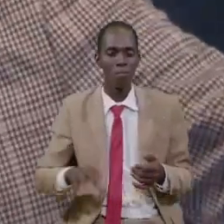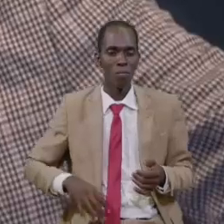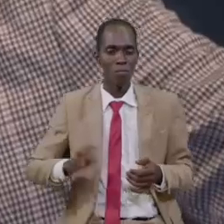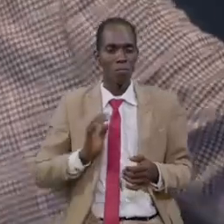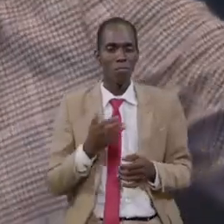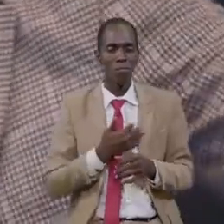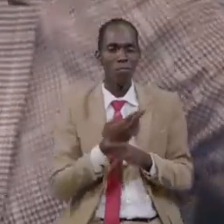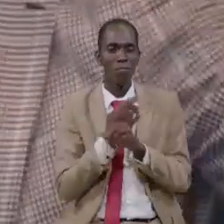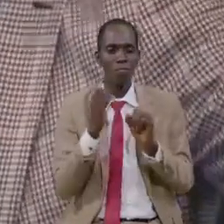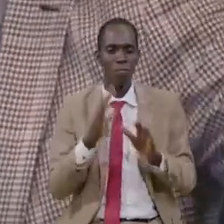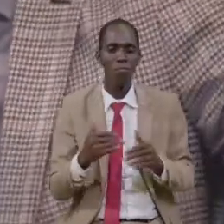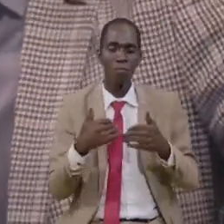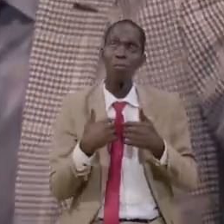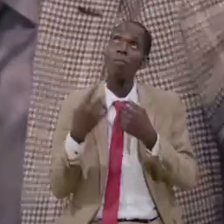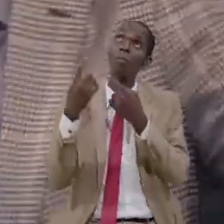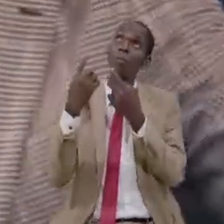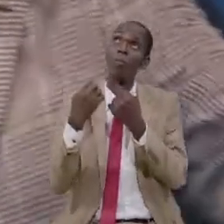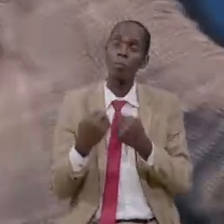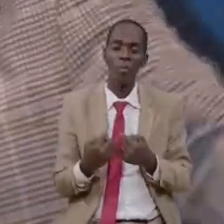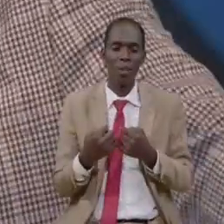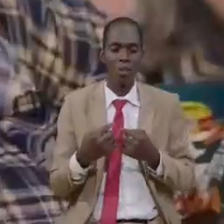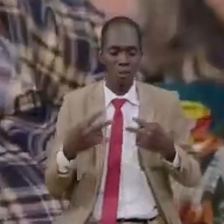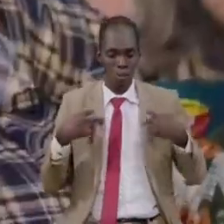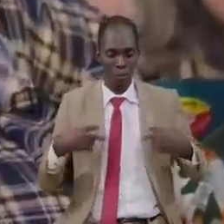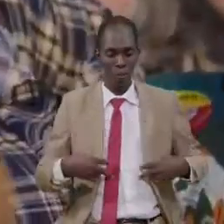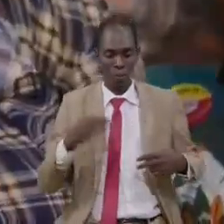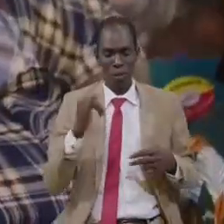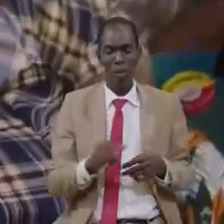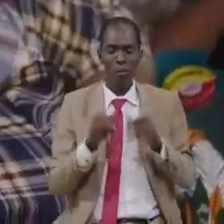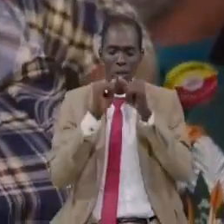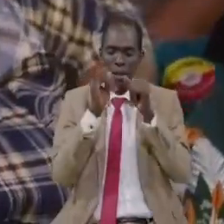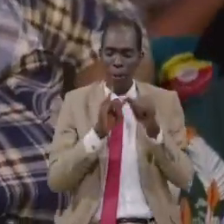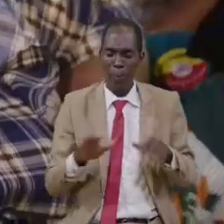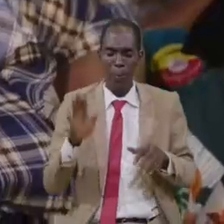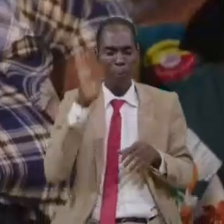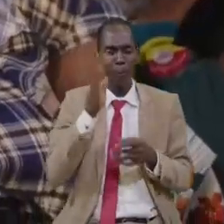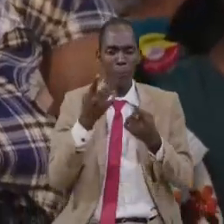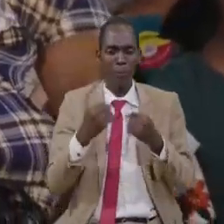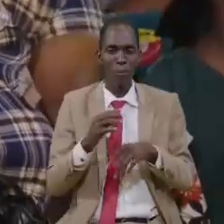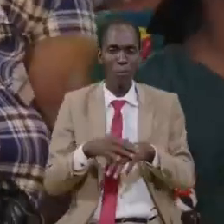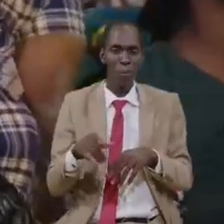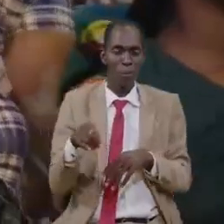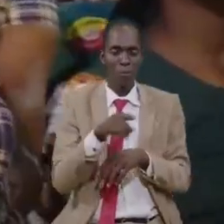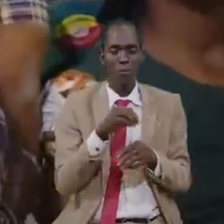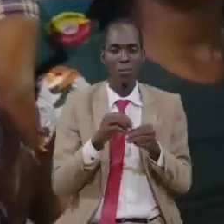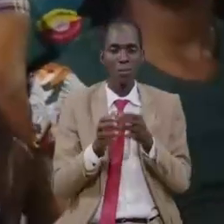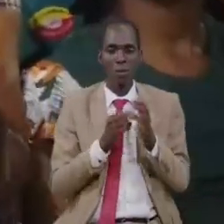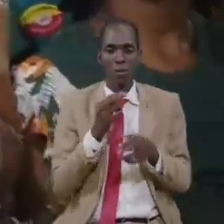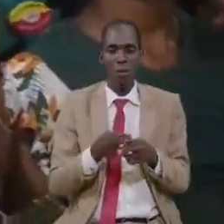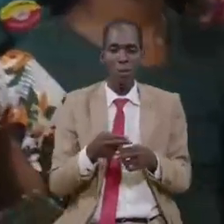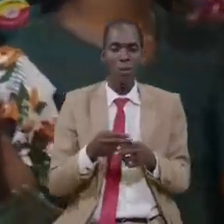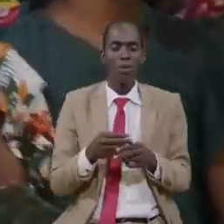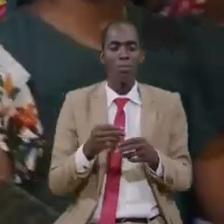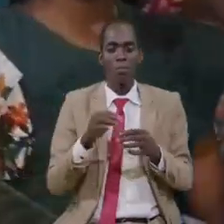come. Physically, blessing will come upon you. Spiritually, blessing will come upon